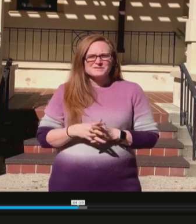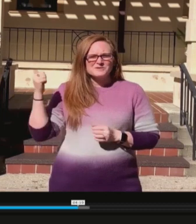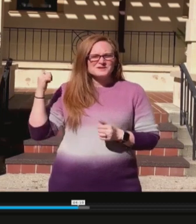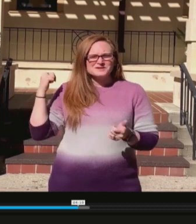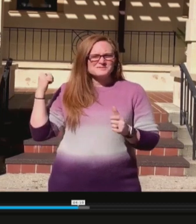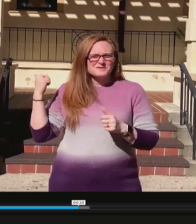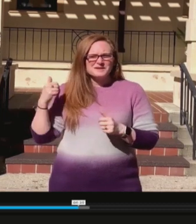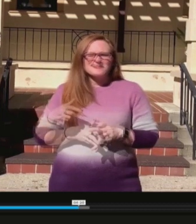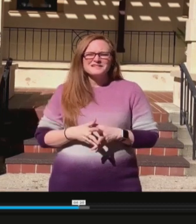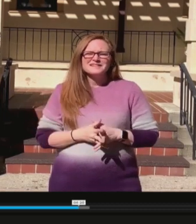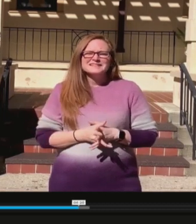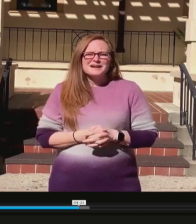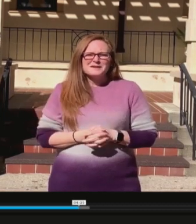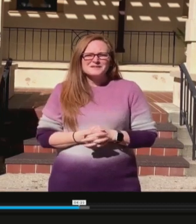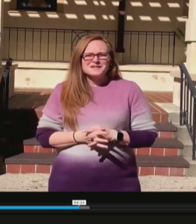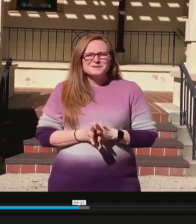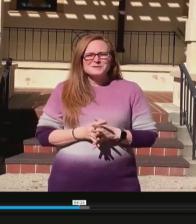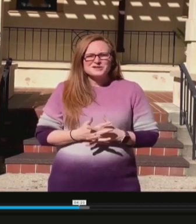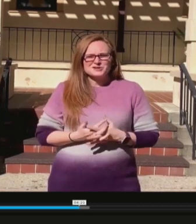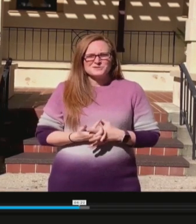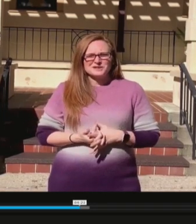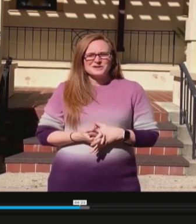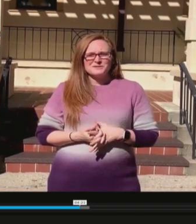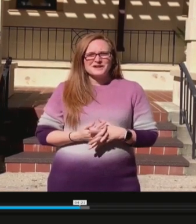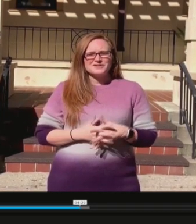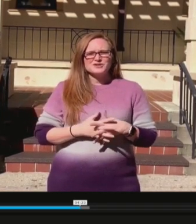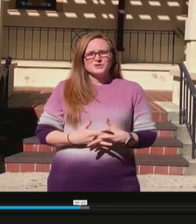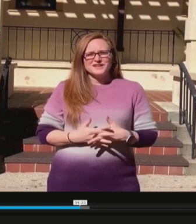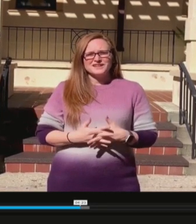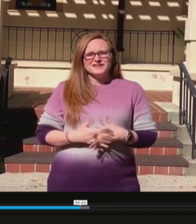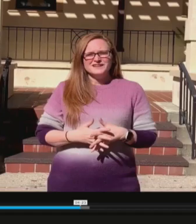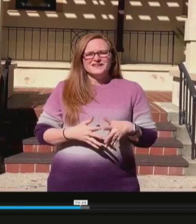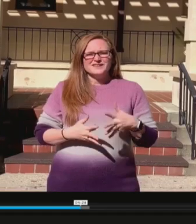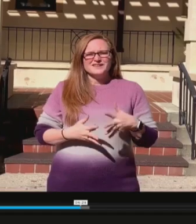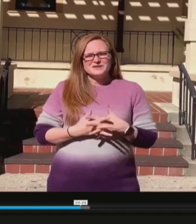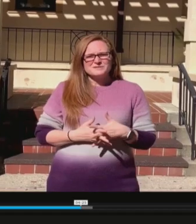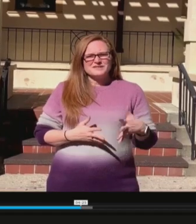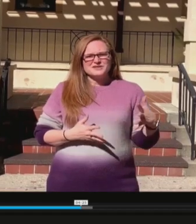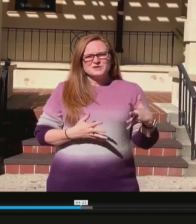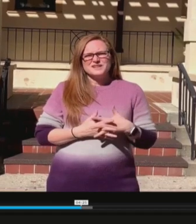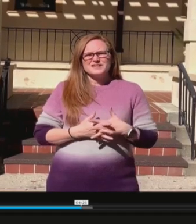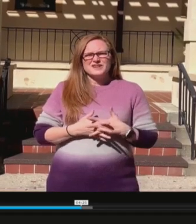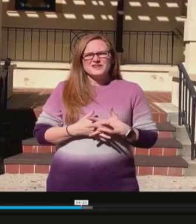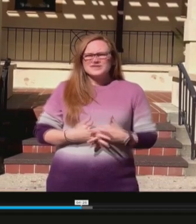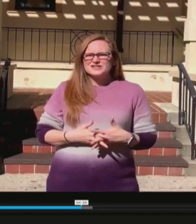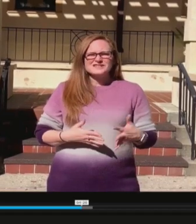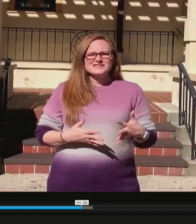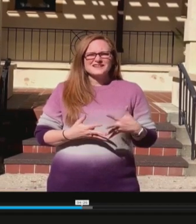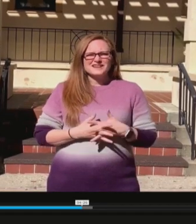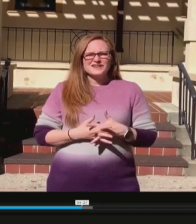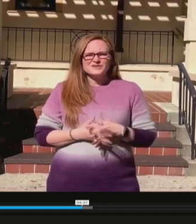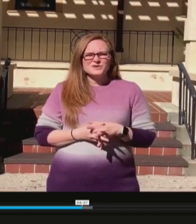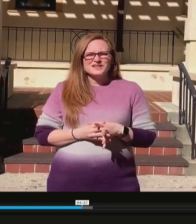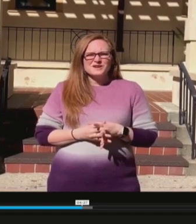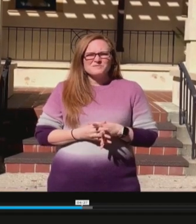some owls and some stuff up there. It has been a pleasure working with you. I've enjoyed the mentorship, I've enjoyed the conversations, and I